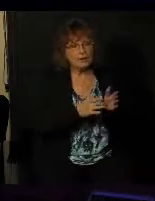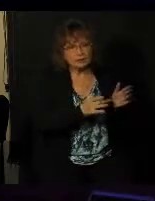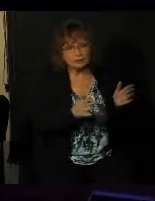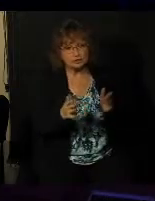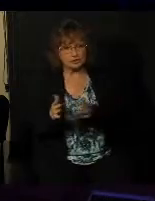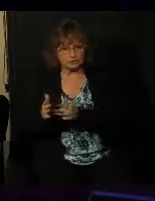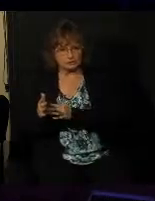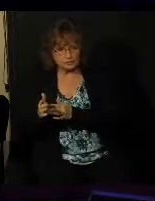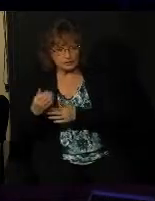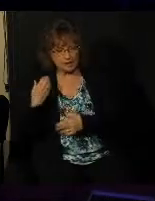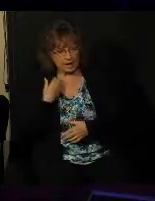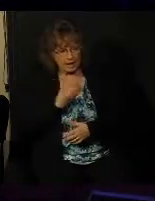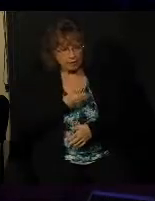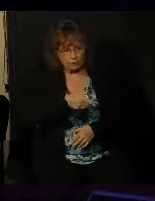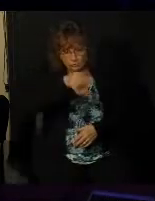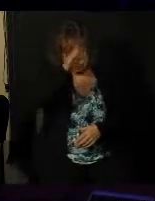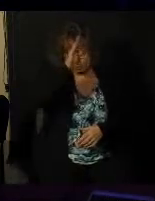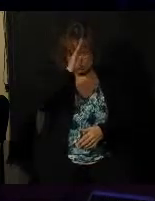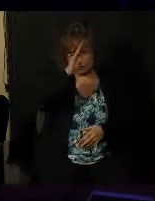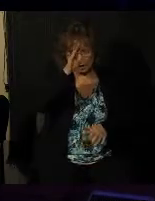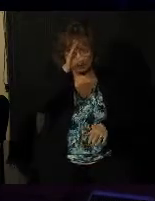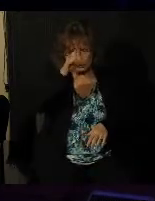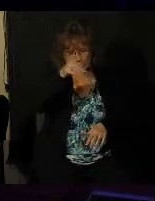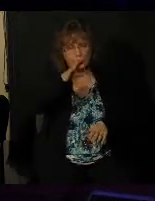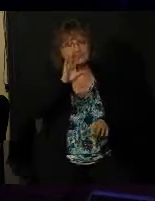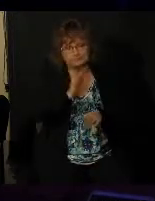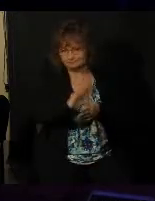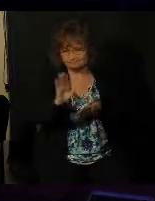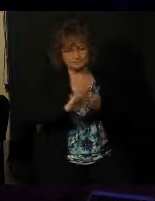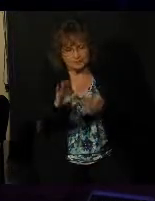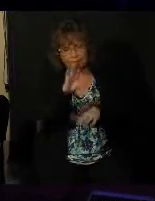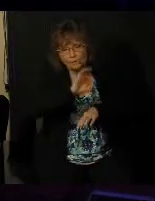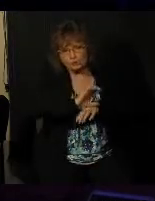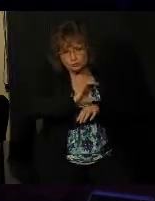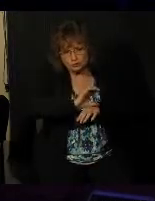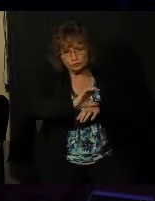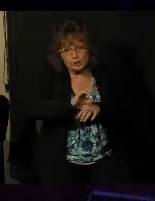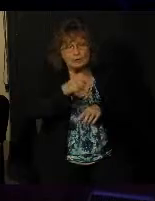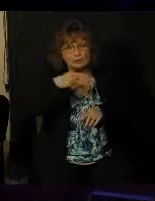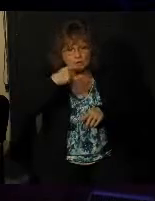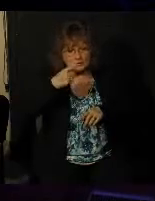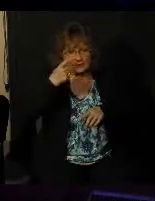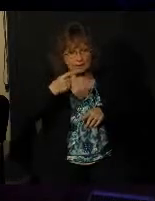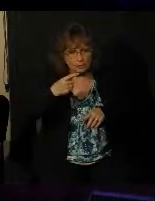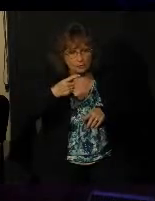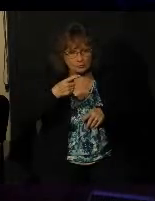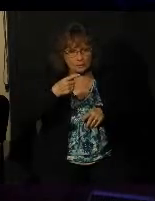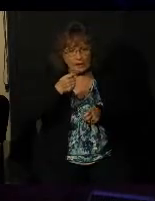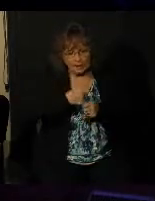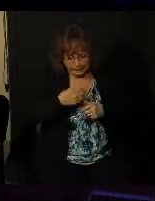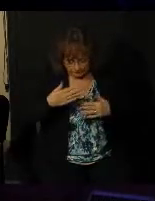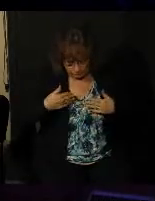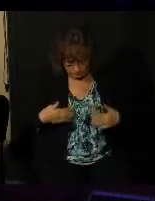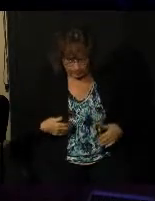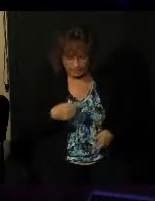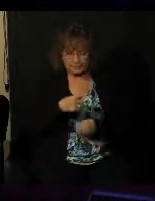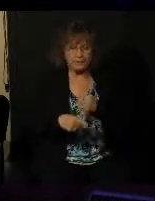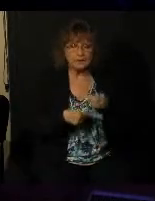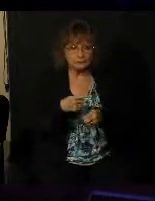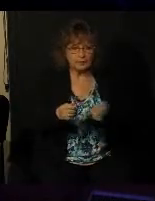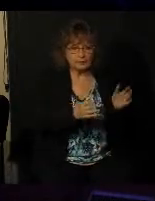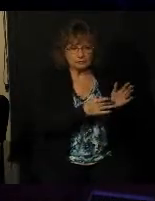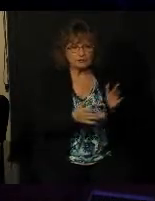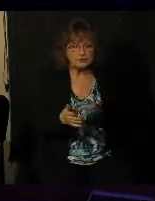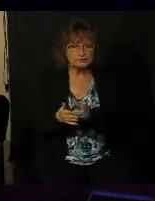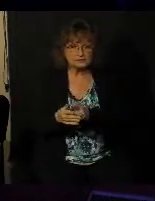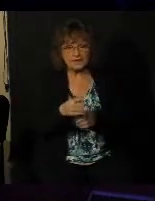discipline, Bible study. It's just the way it's going to be. And that's what God does. And he's redeeming souls